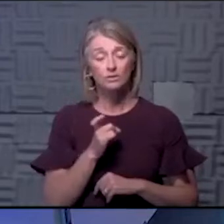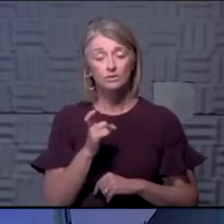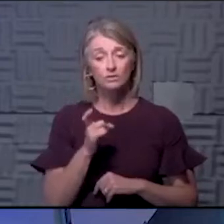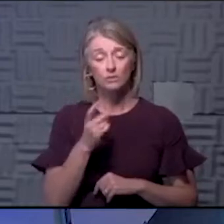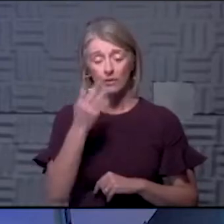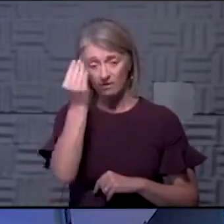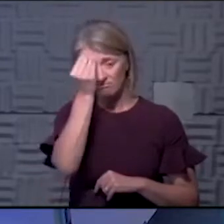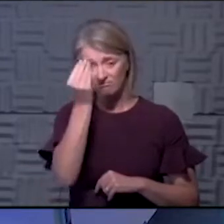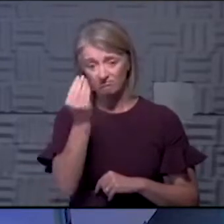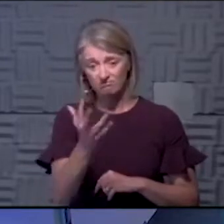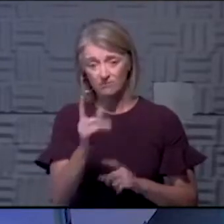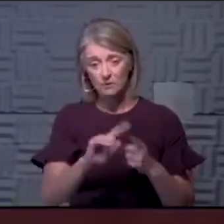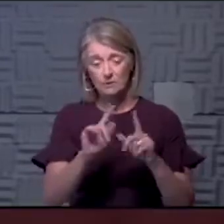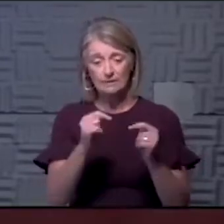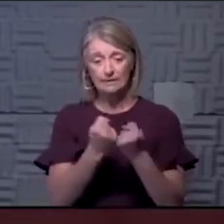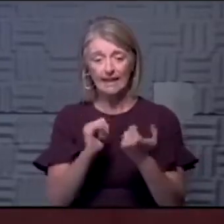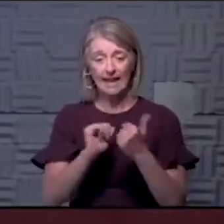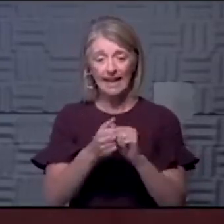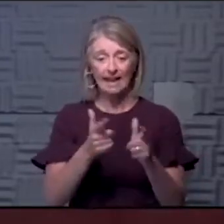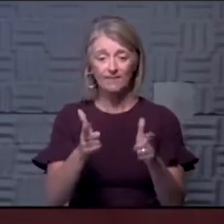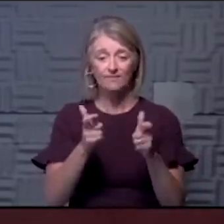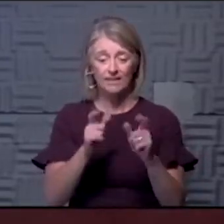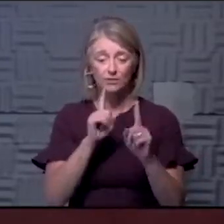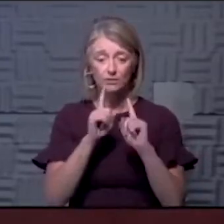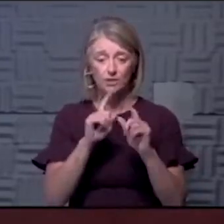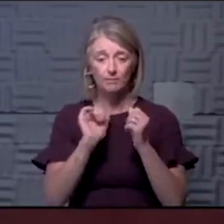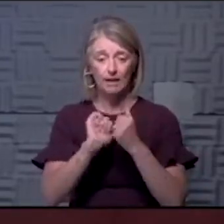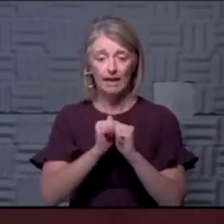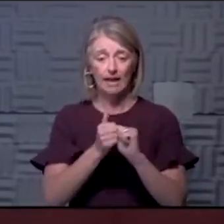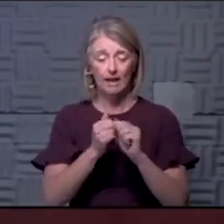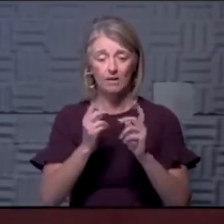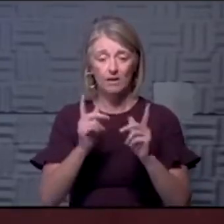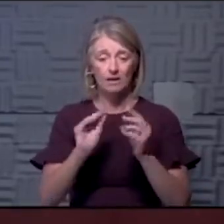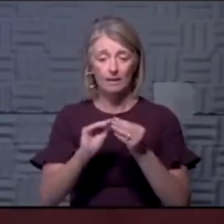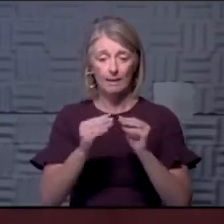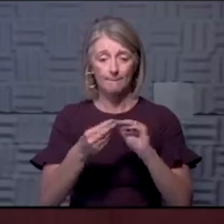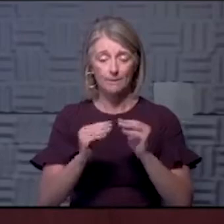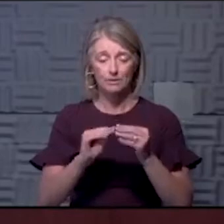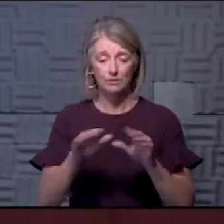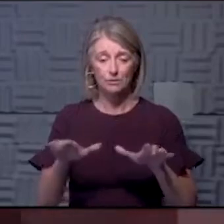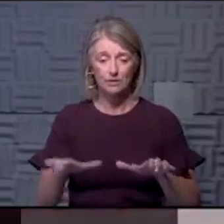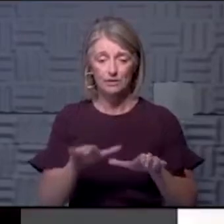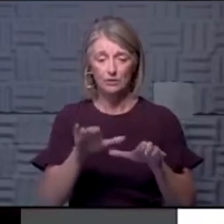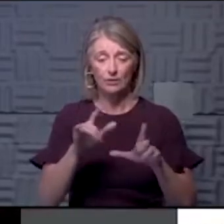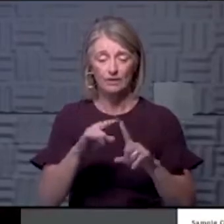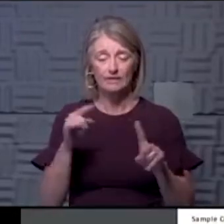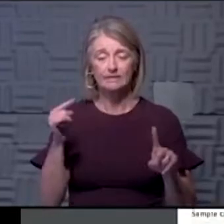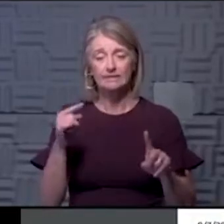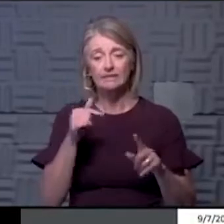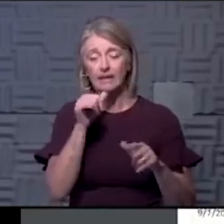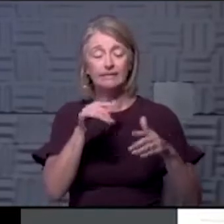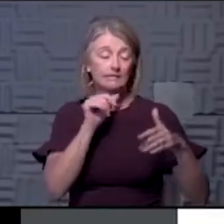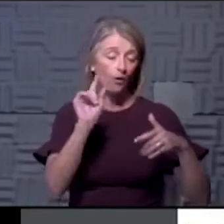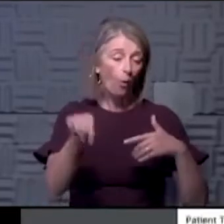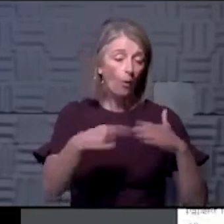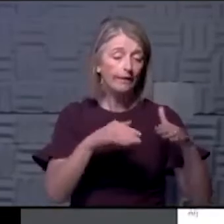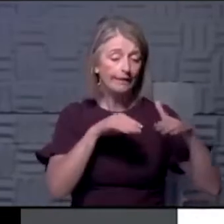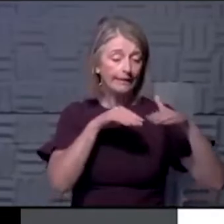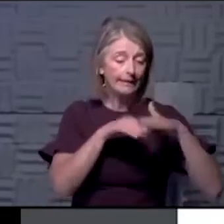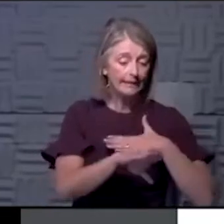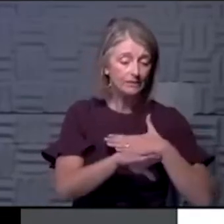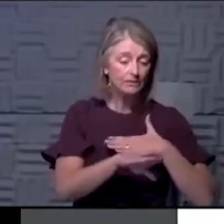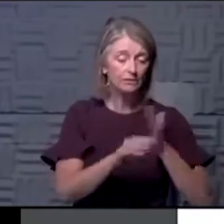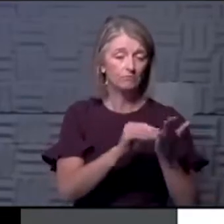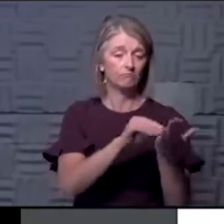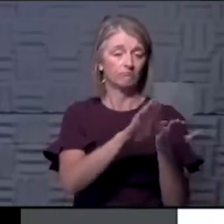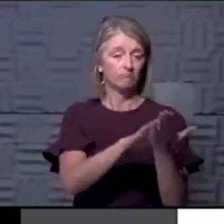threw to the team was how best do we talk about our numbers as we do this, not just on the entry, which we've reported